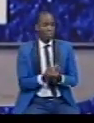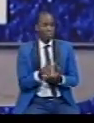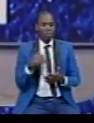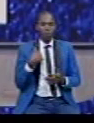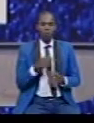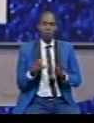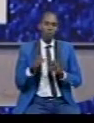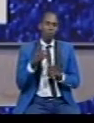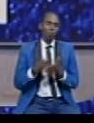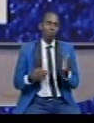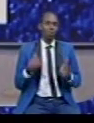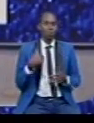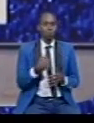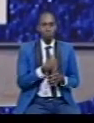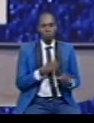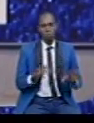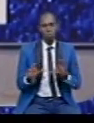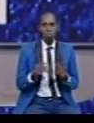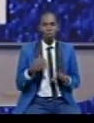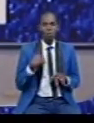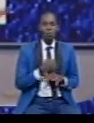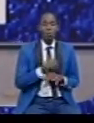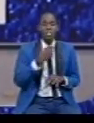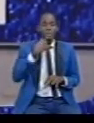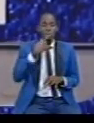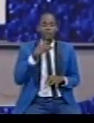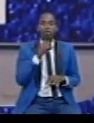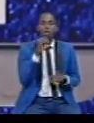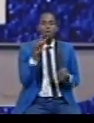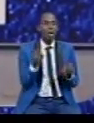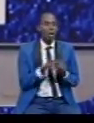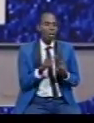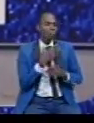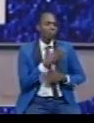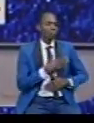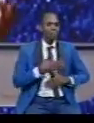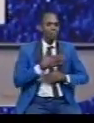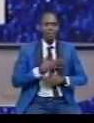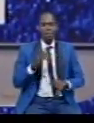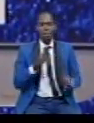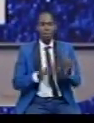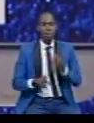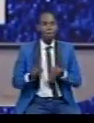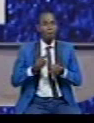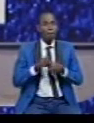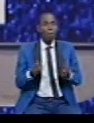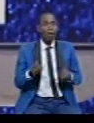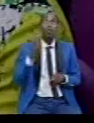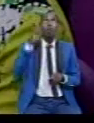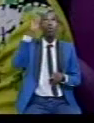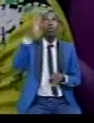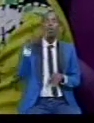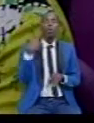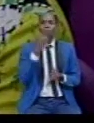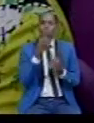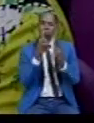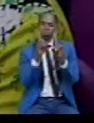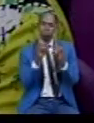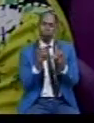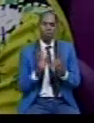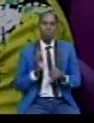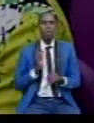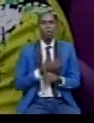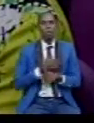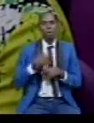speak not as pleasing men, but God will try our hearts. And then in